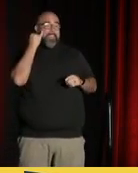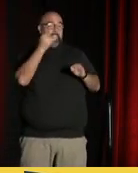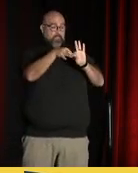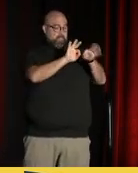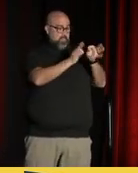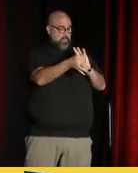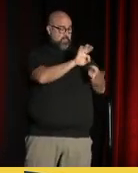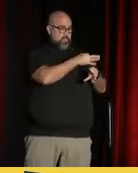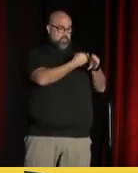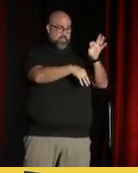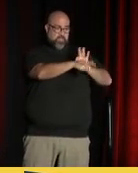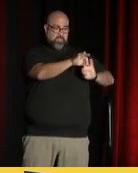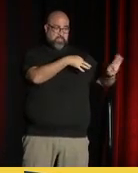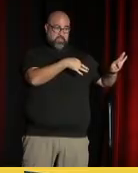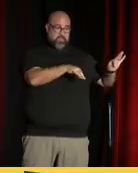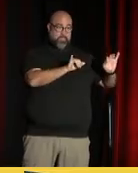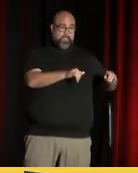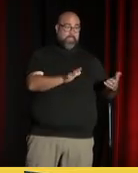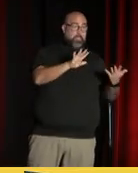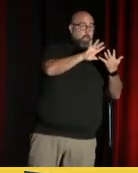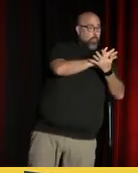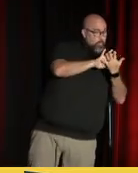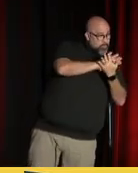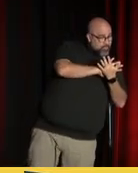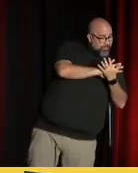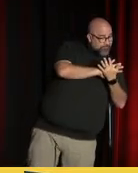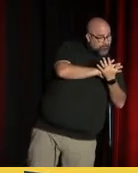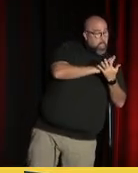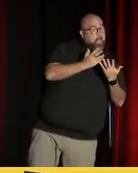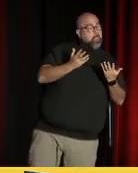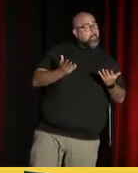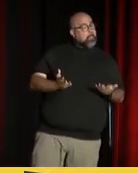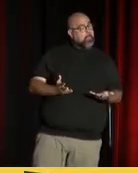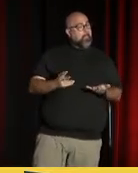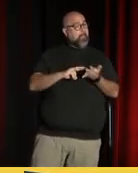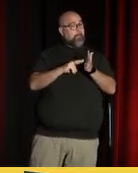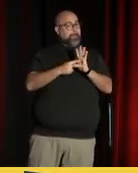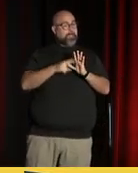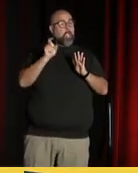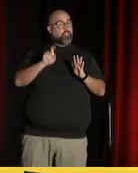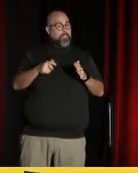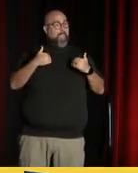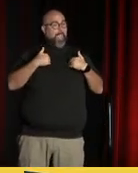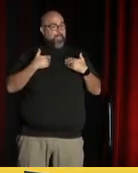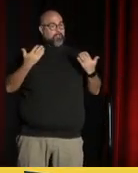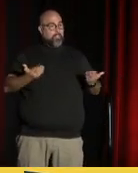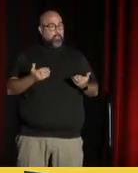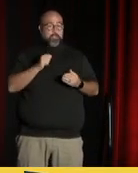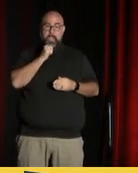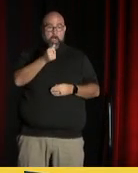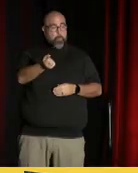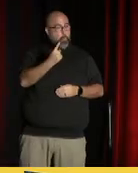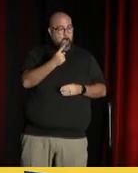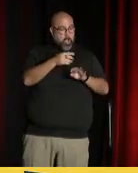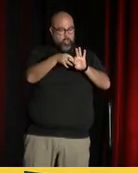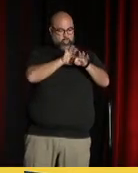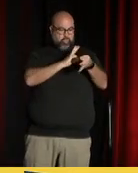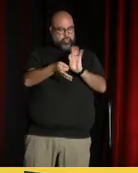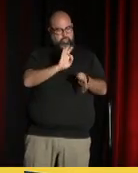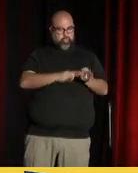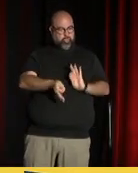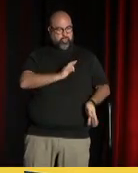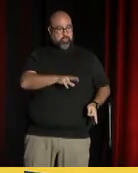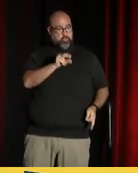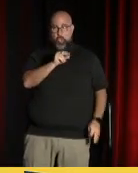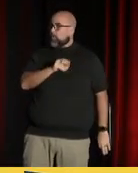tearing the newspaper is an illusion, I should be holding here in my hand not one torn up, ripped up newspaper